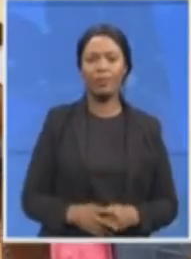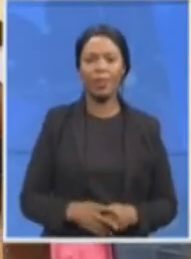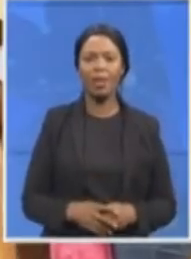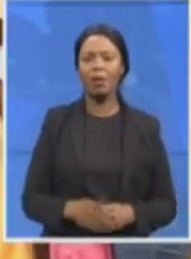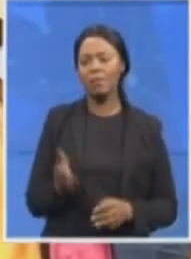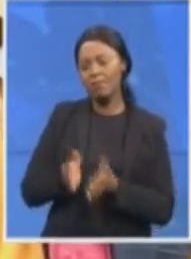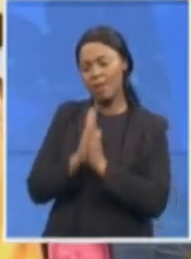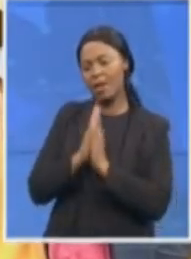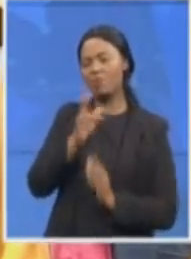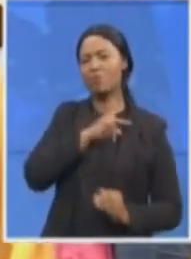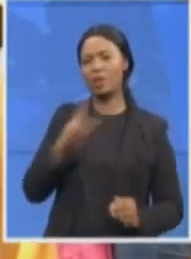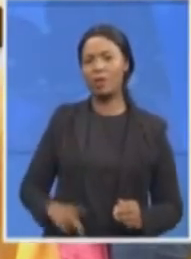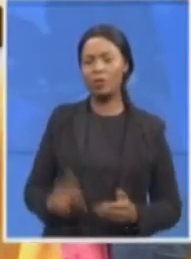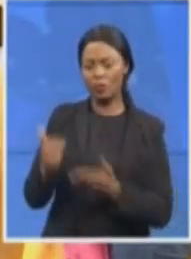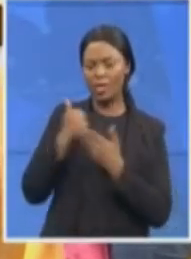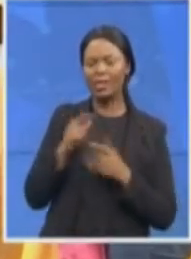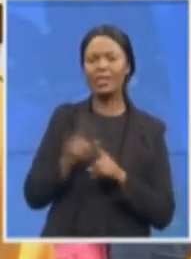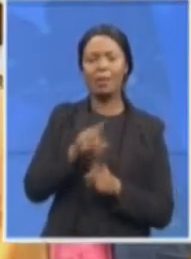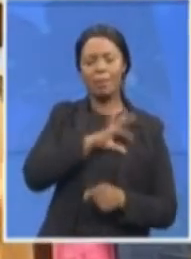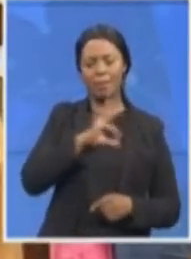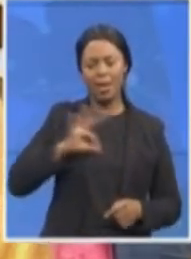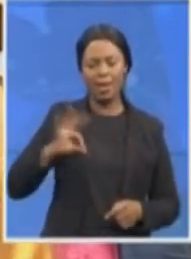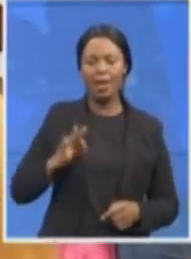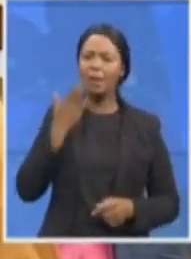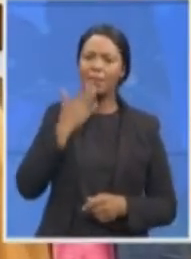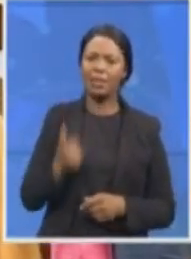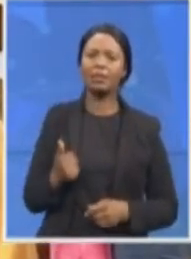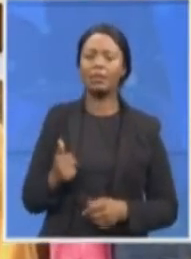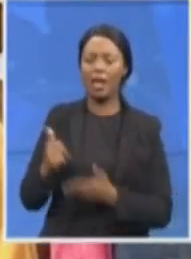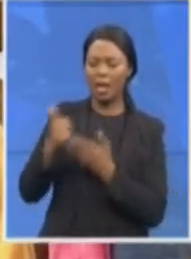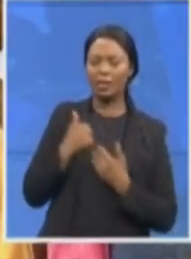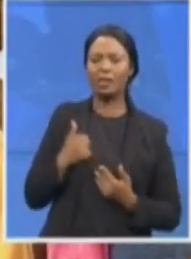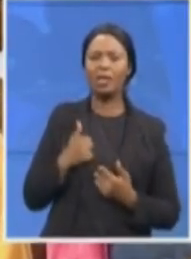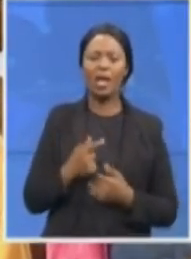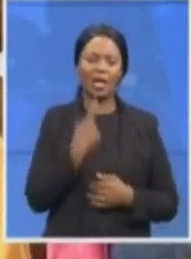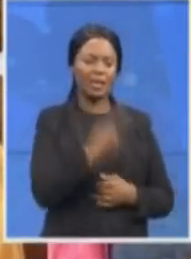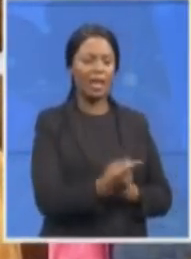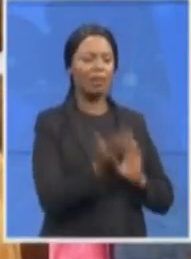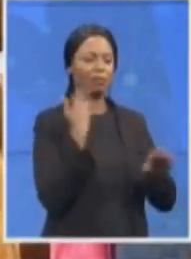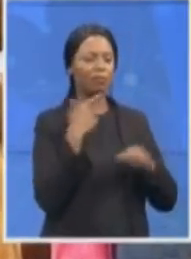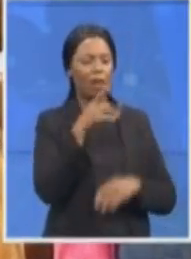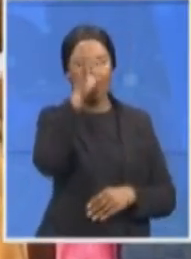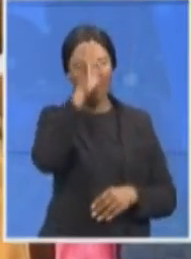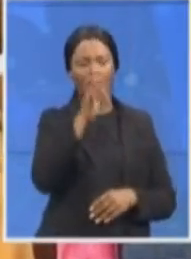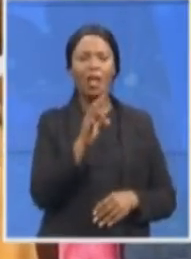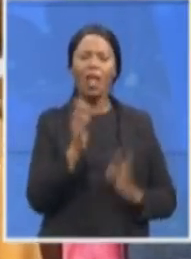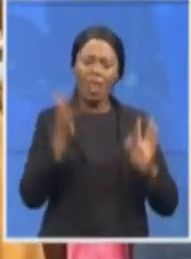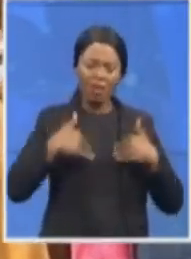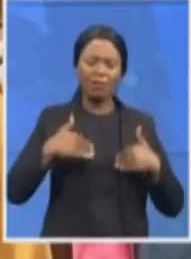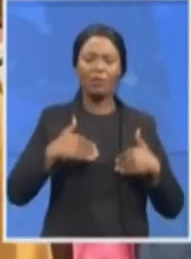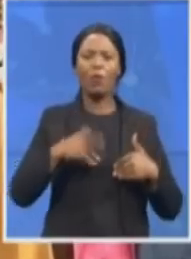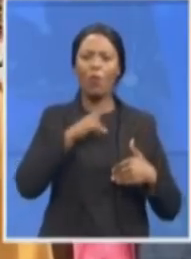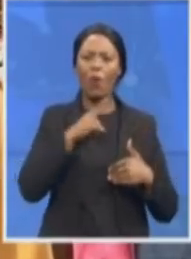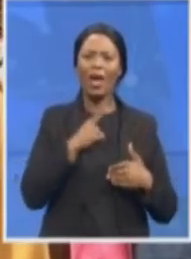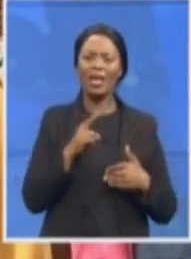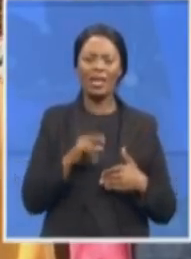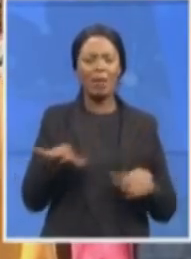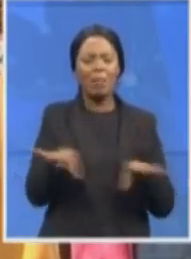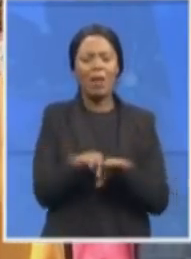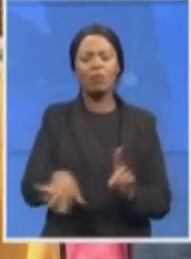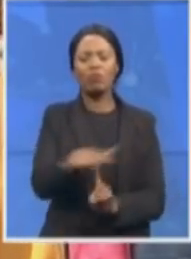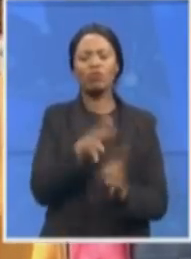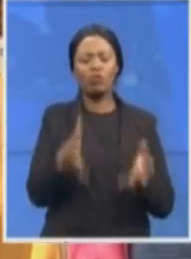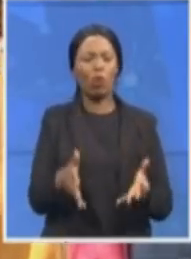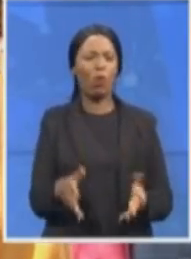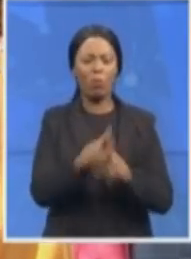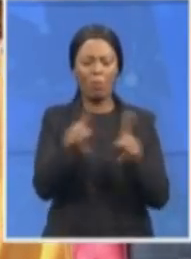must leave us, right? Because this field is here for the past 27 years. So we don't have any place to stay. So if and